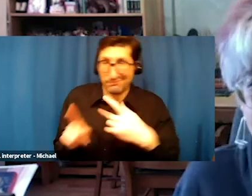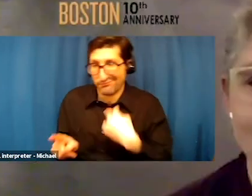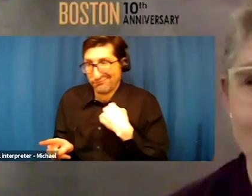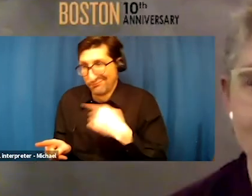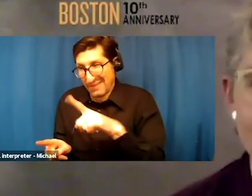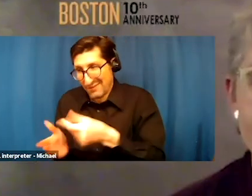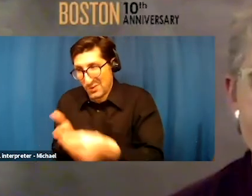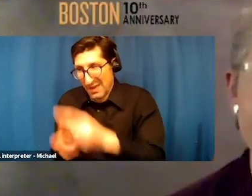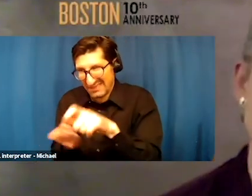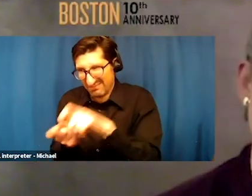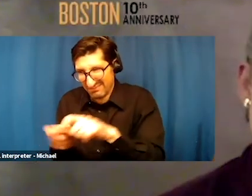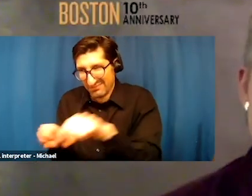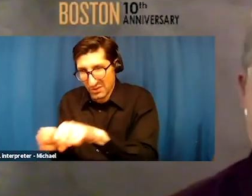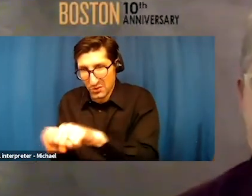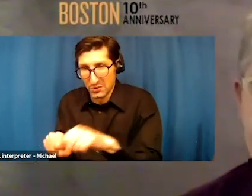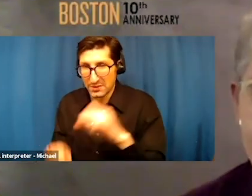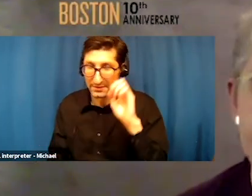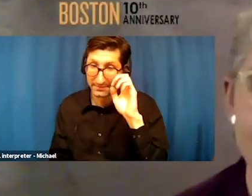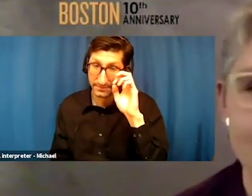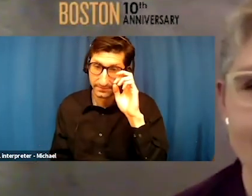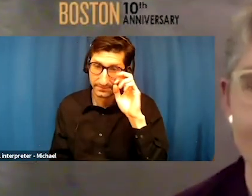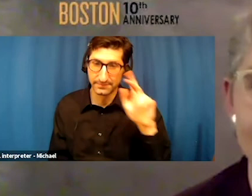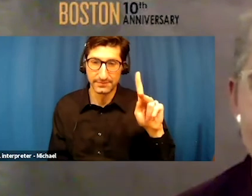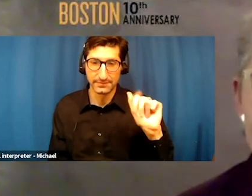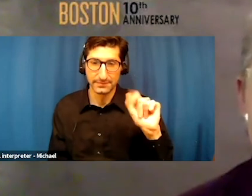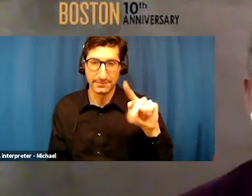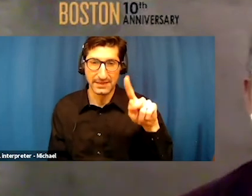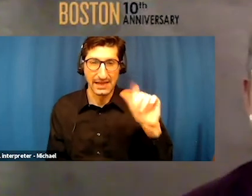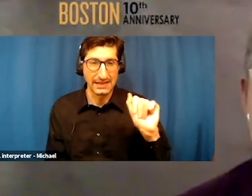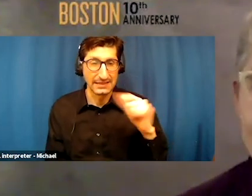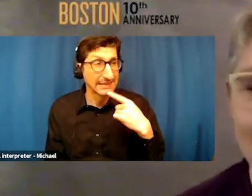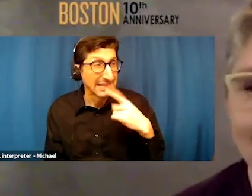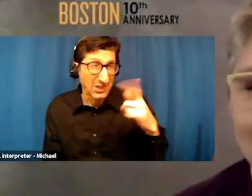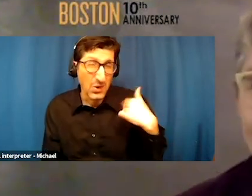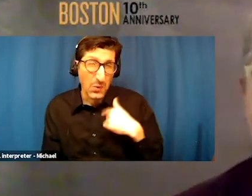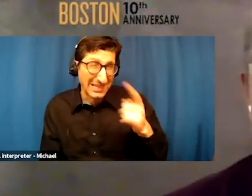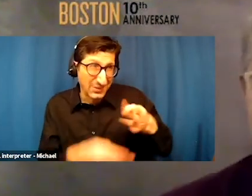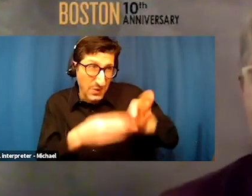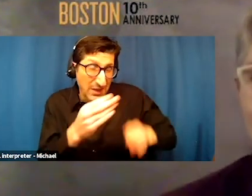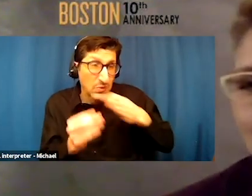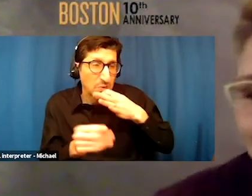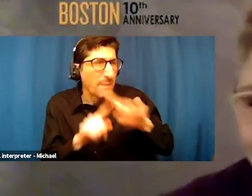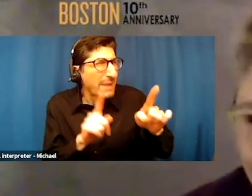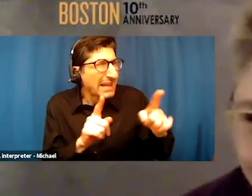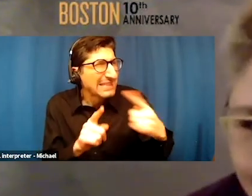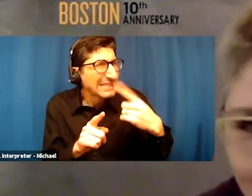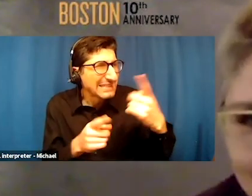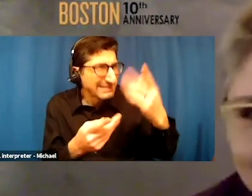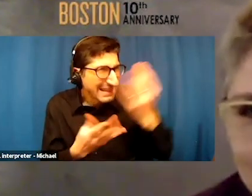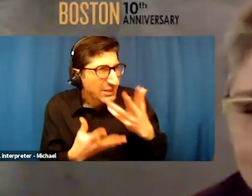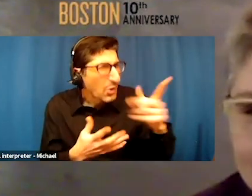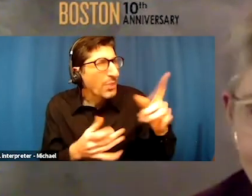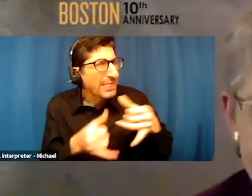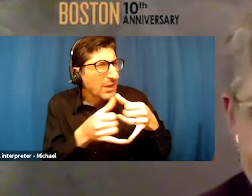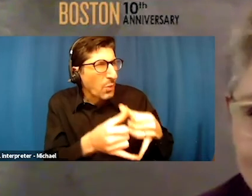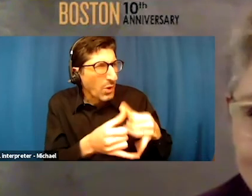Can you revamp, because we are going to have to wrap up, but I I'd like you to mention again, the award that you won literally hours